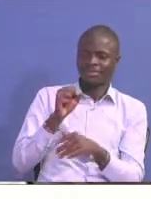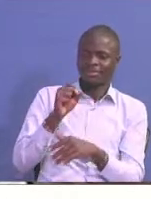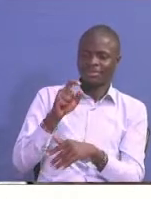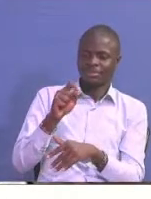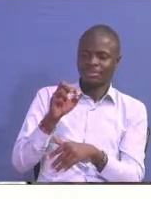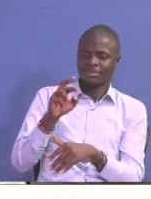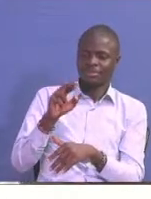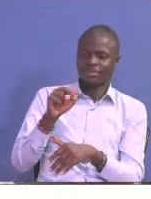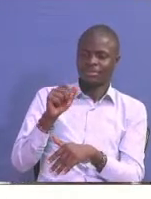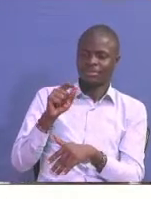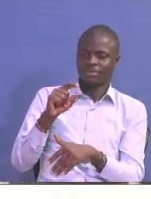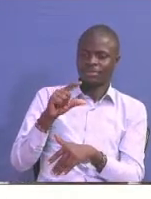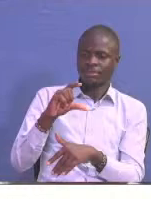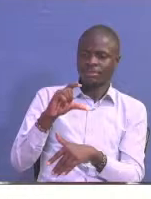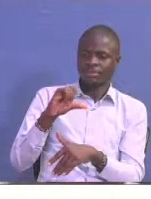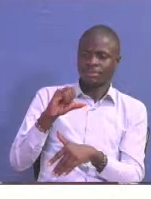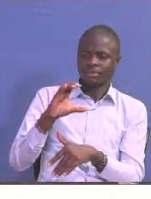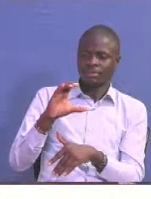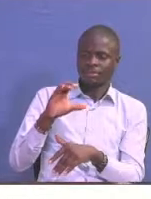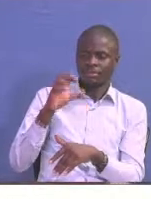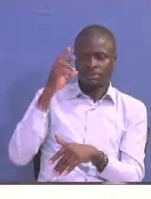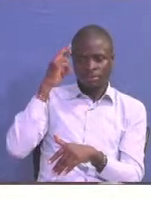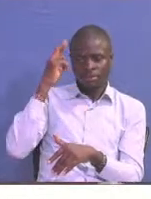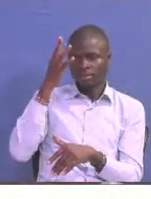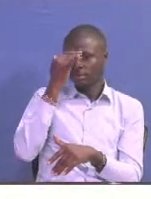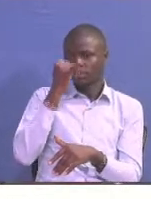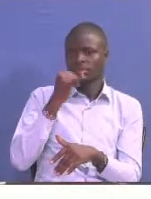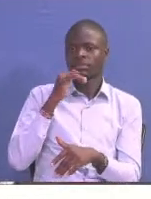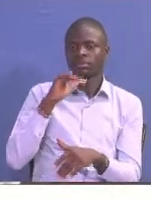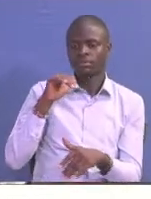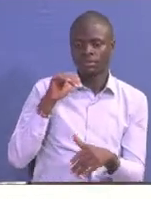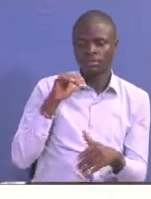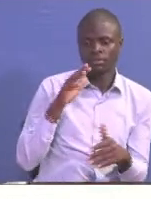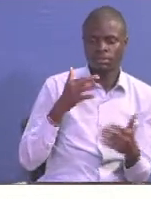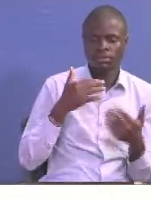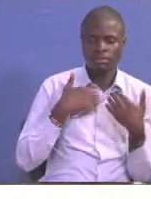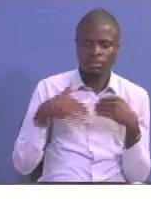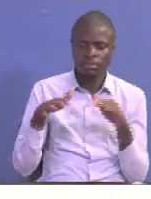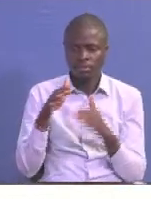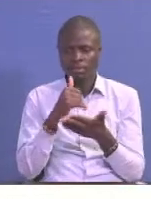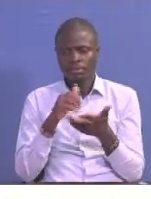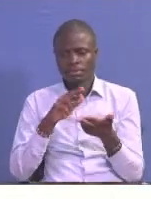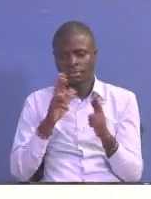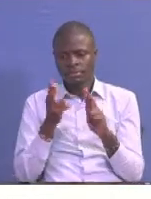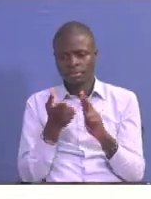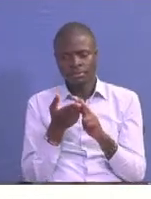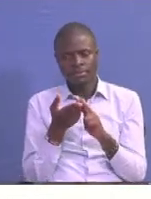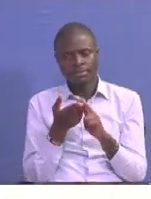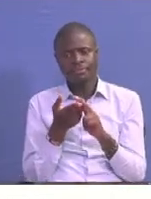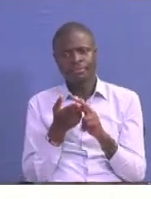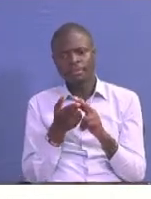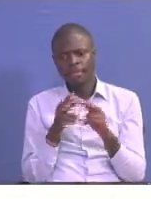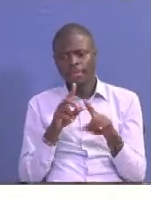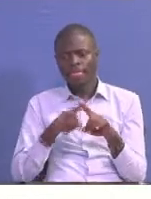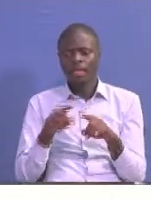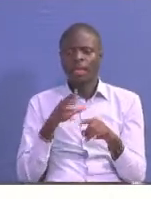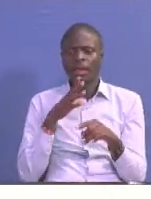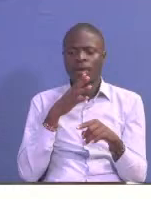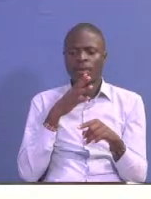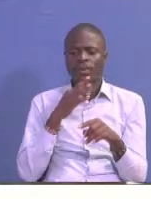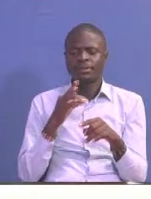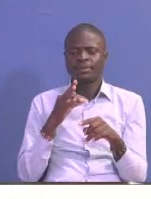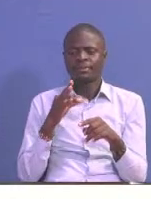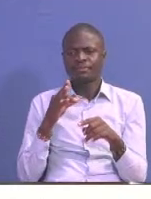The reason why I'm asking that question, we have all reforms, they are all called strategic. But I would have